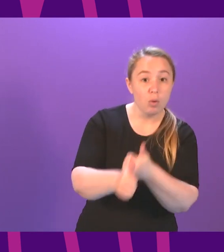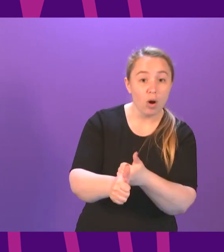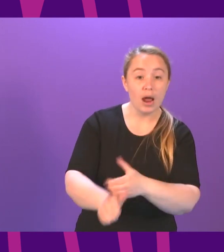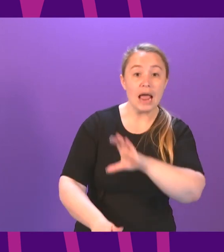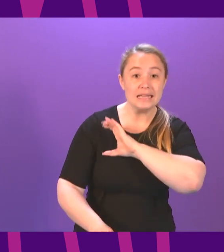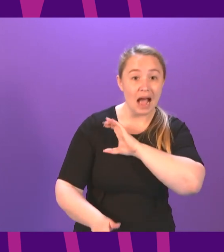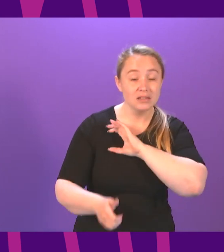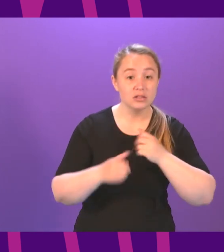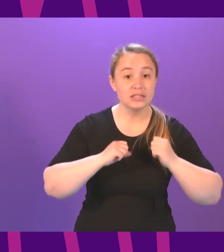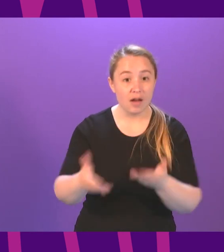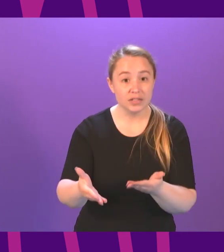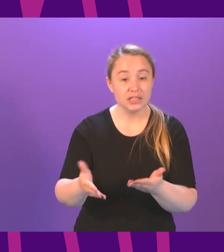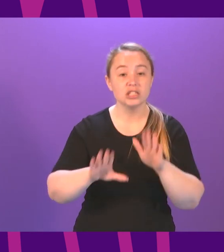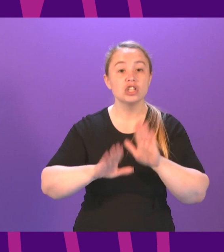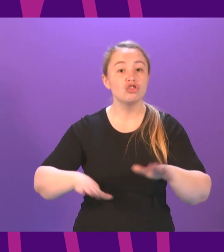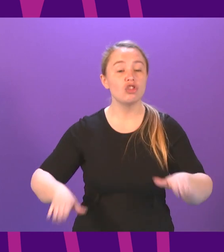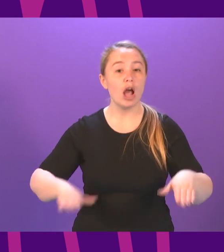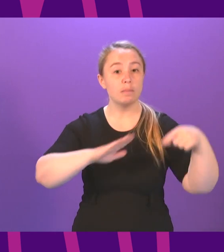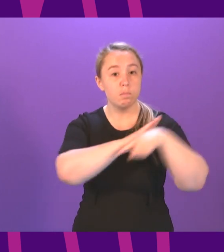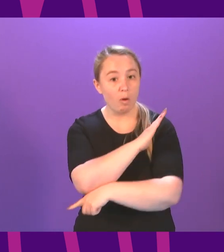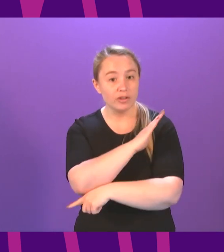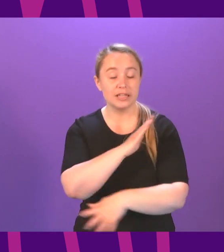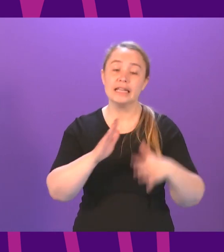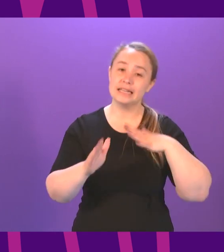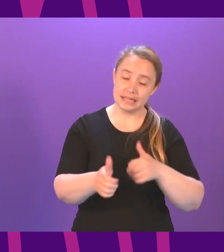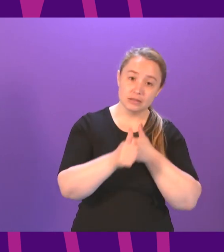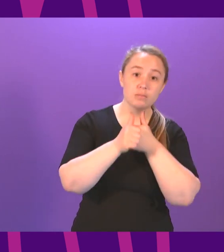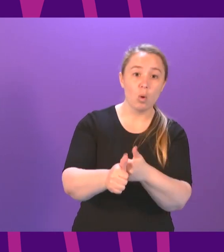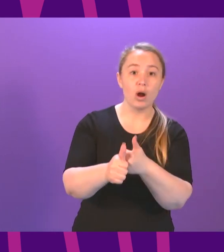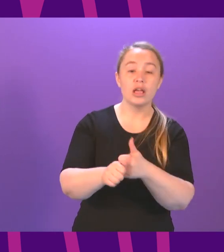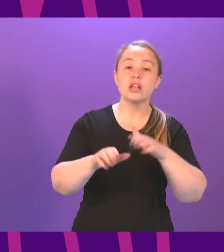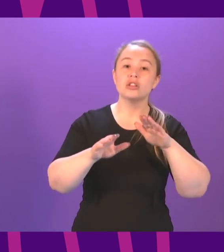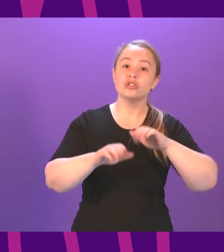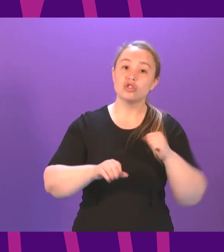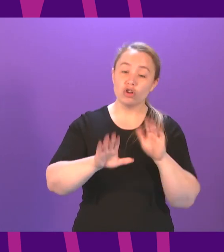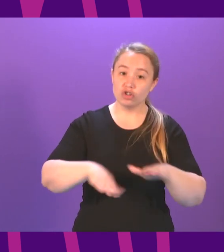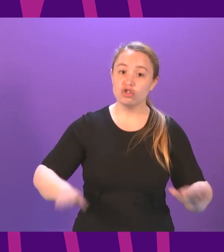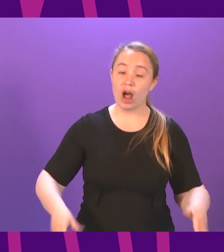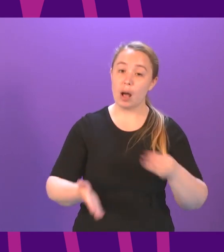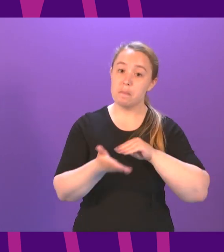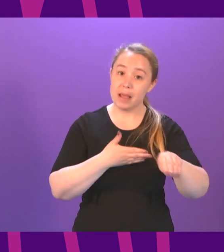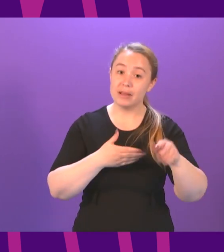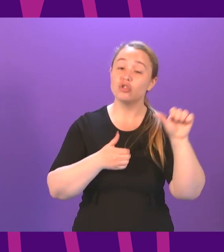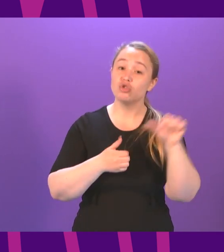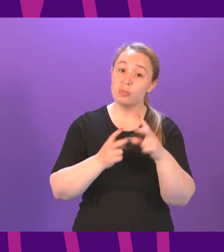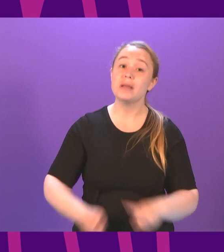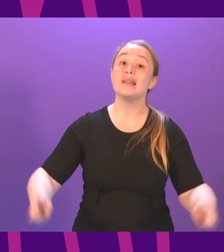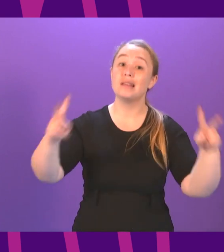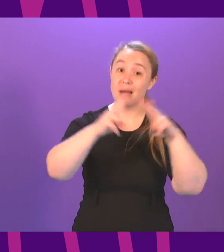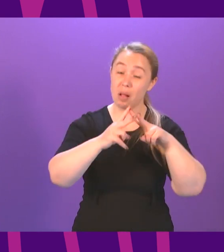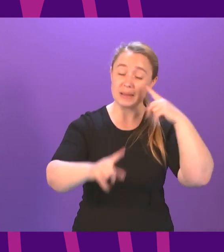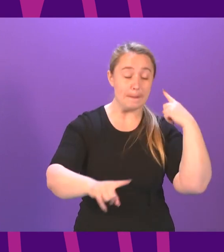services, and on child poverty. We should be doubling the Scottish child payment immediately, not over the course of this parliament.